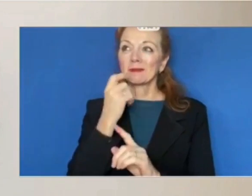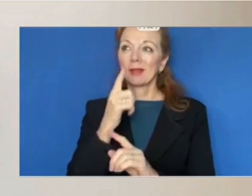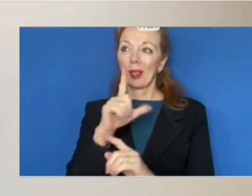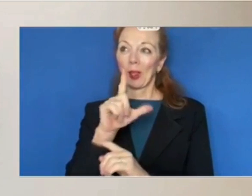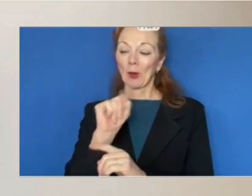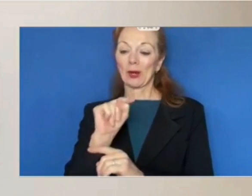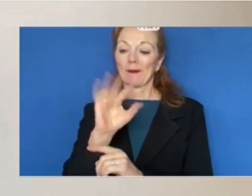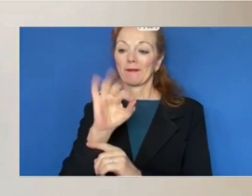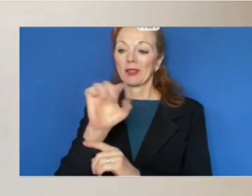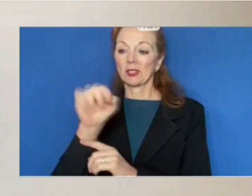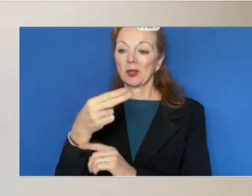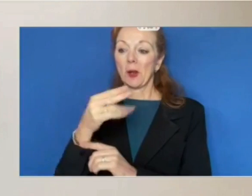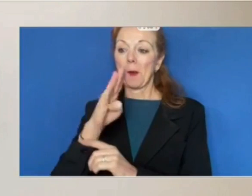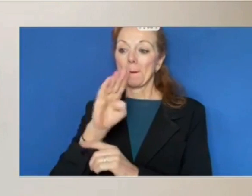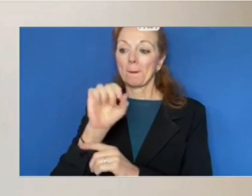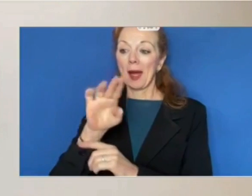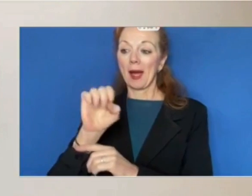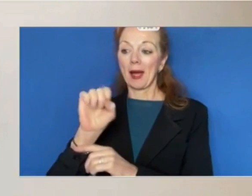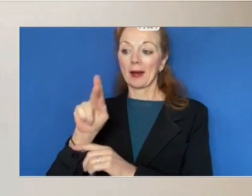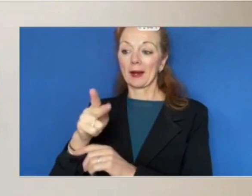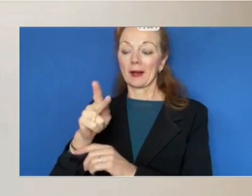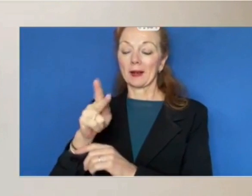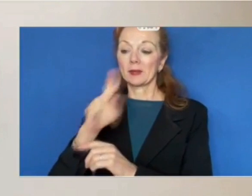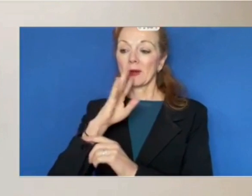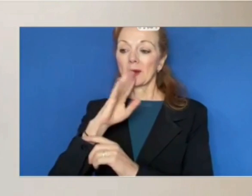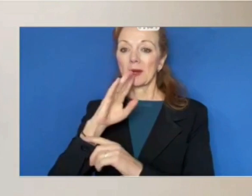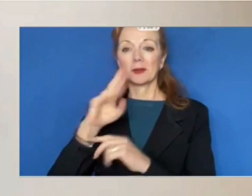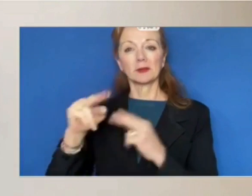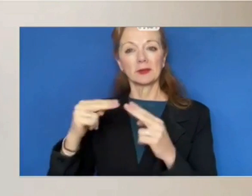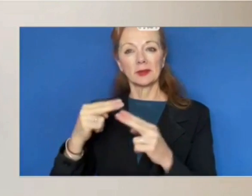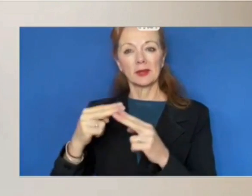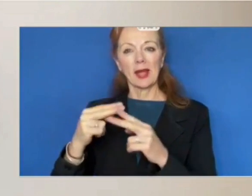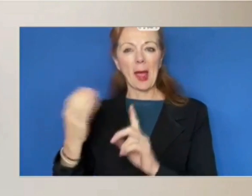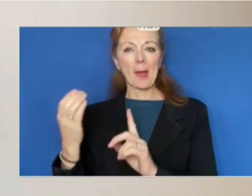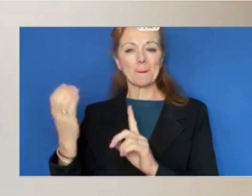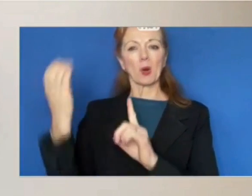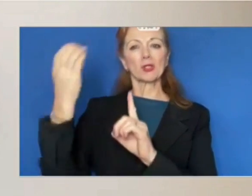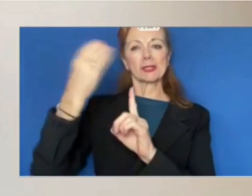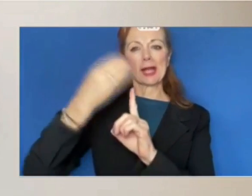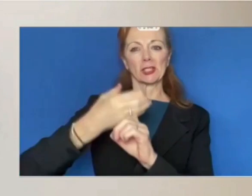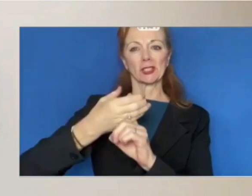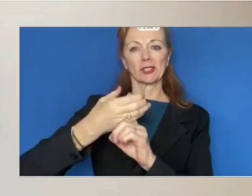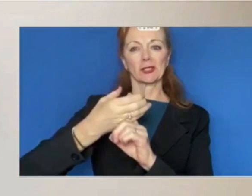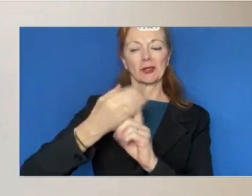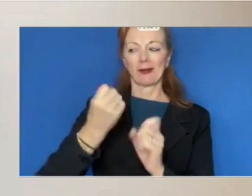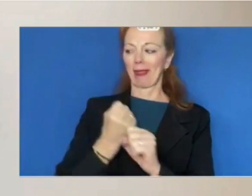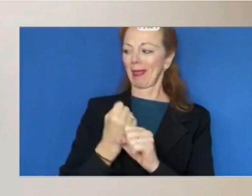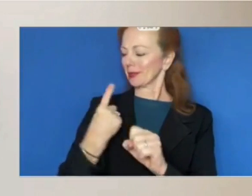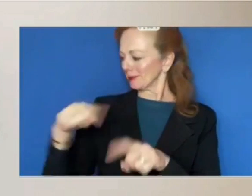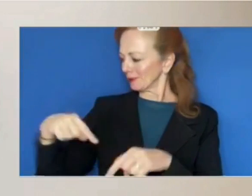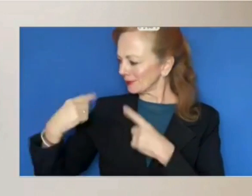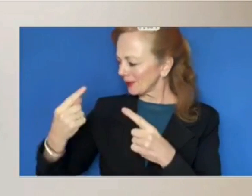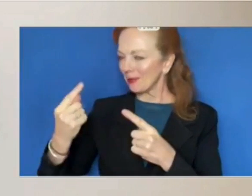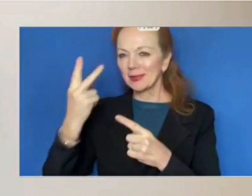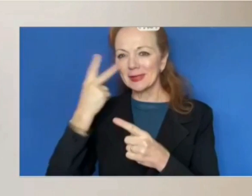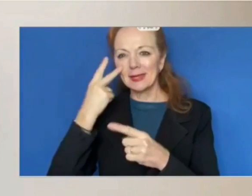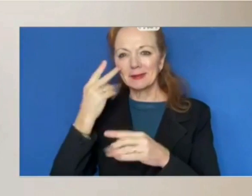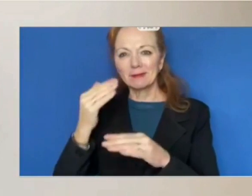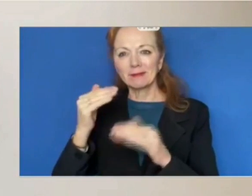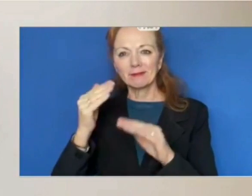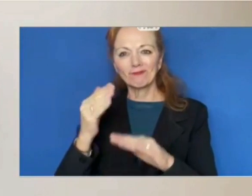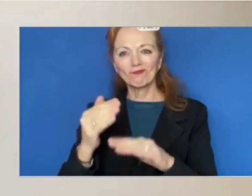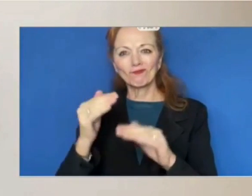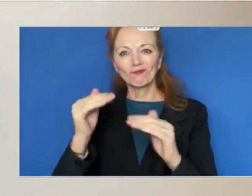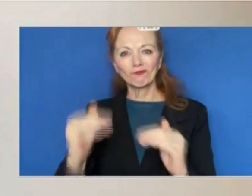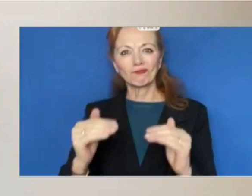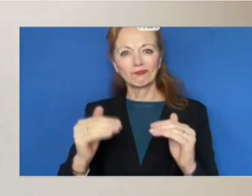spoke about in the opening, is that within the past year, we have seen an increase of people